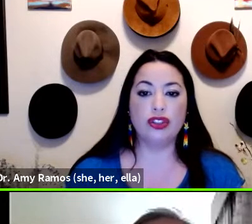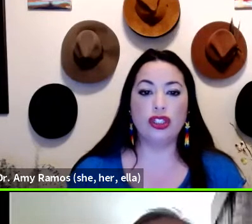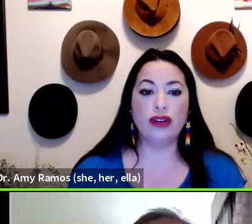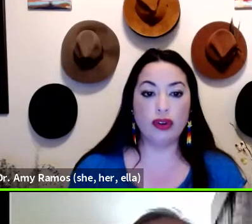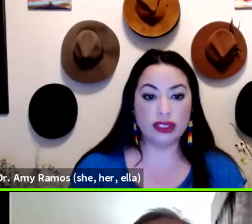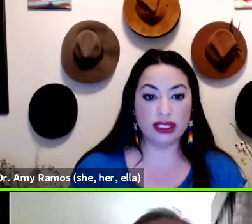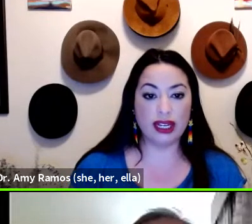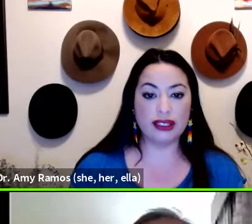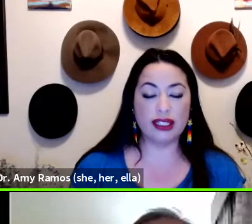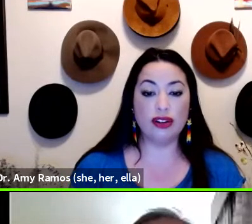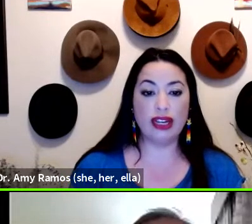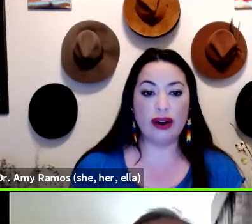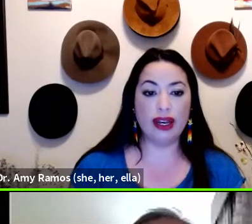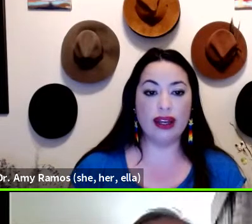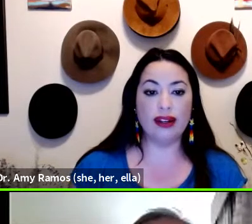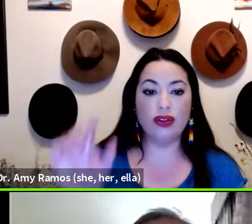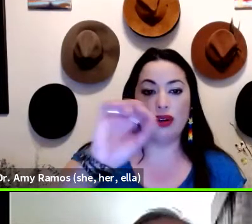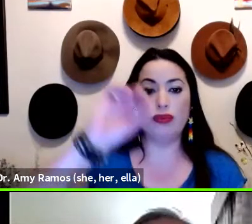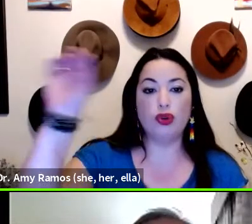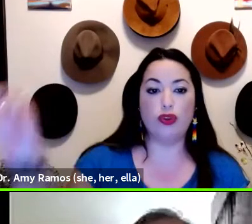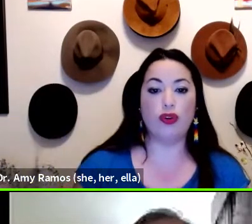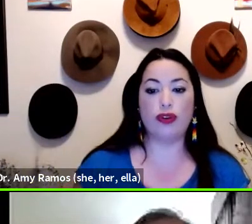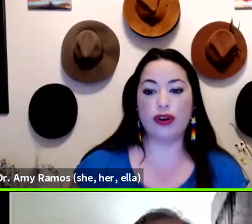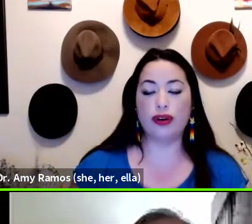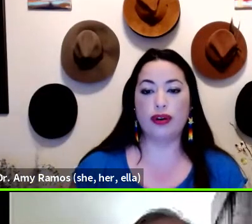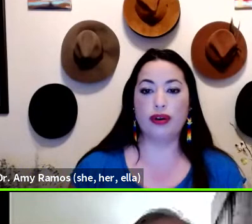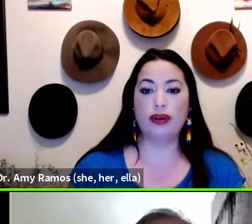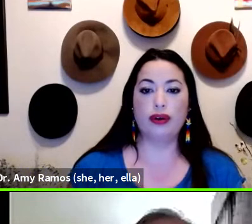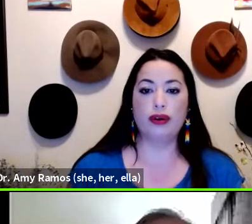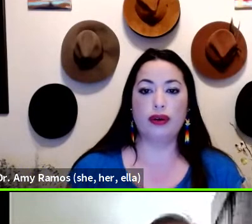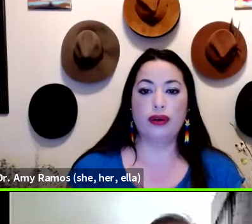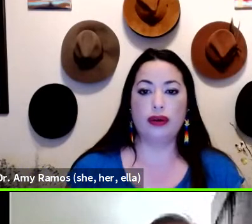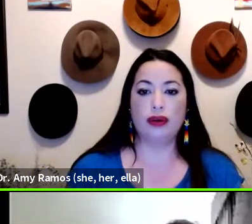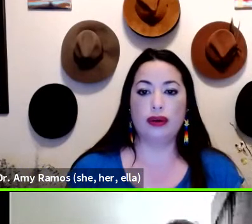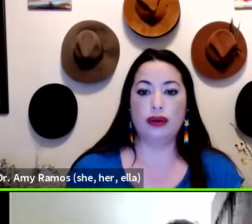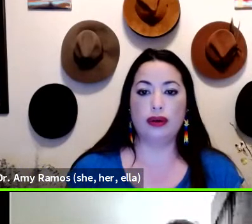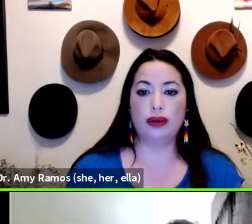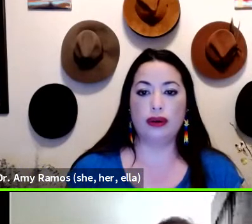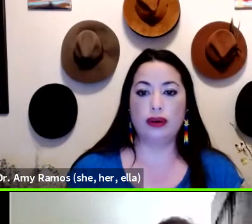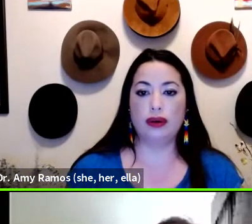Okay, it should give you a signal now, Ed, and you can move over.